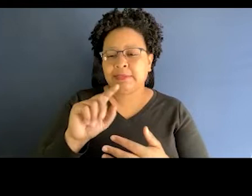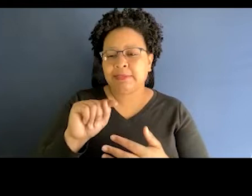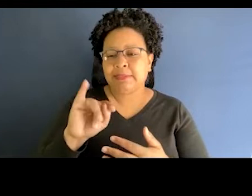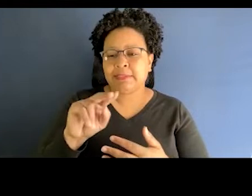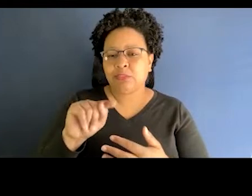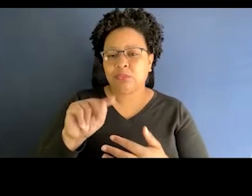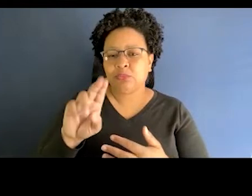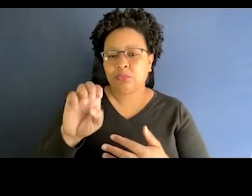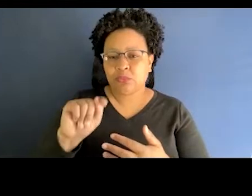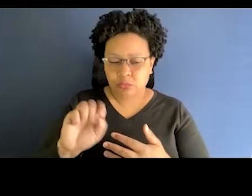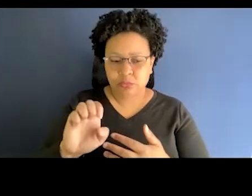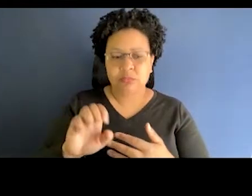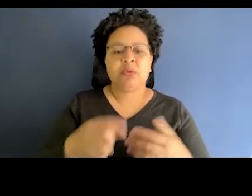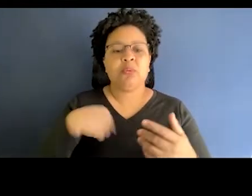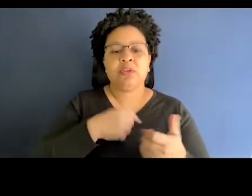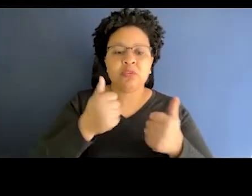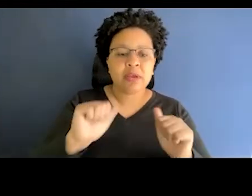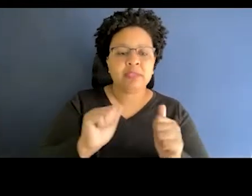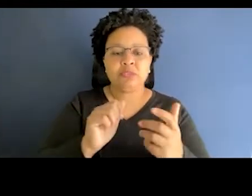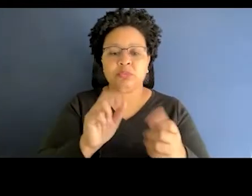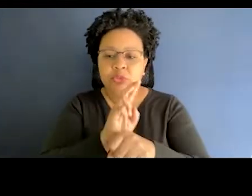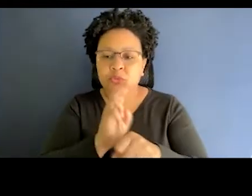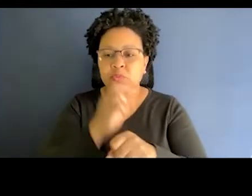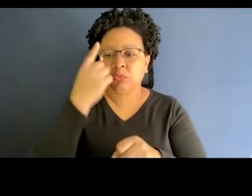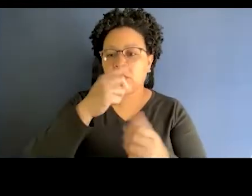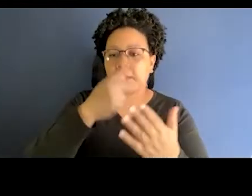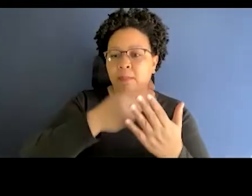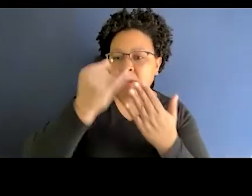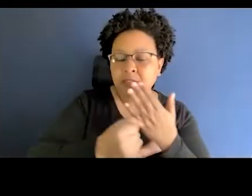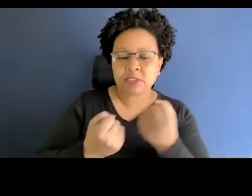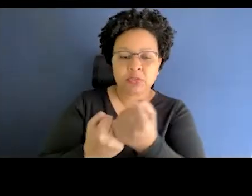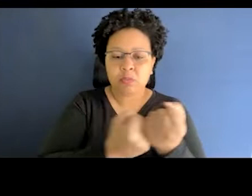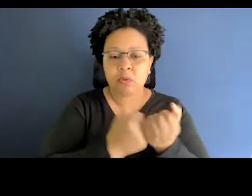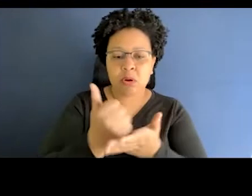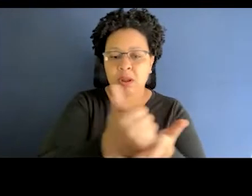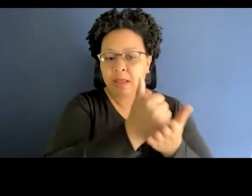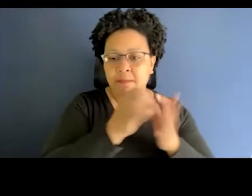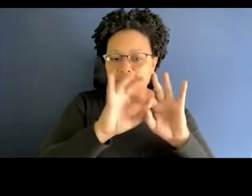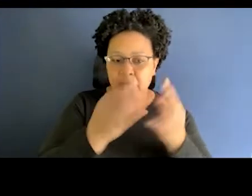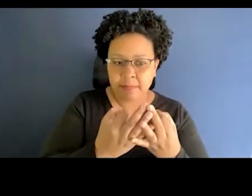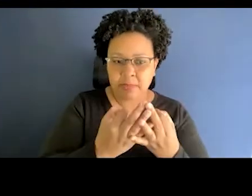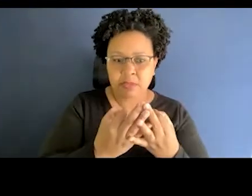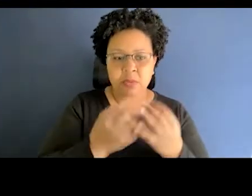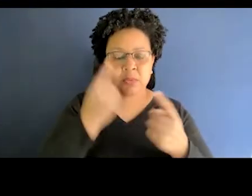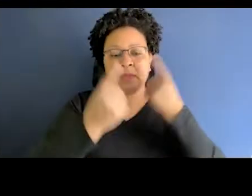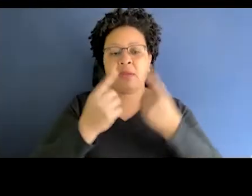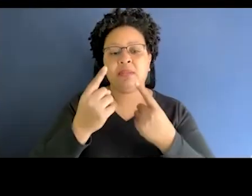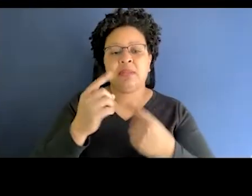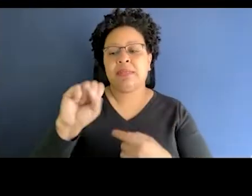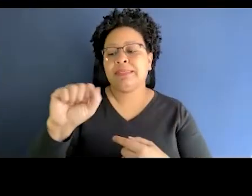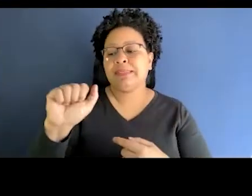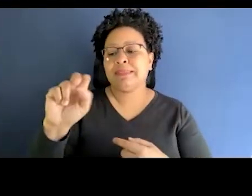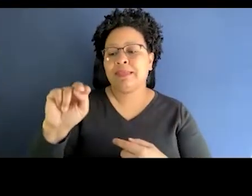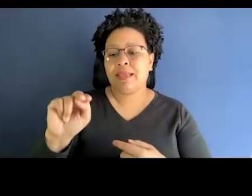and projects that can be able to really support families? And so we'll talk about a specific project called the Sankofa Parent Support Group,